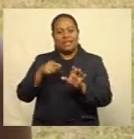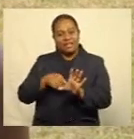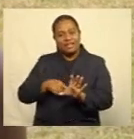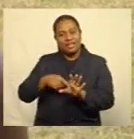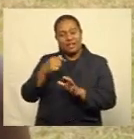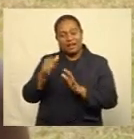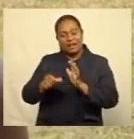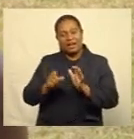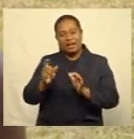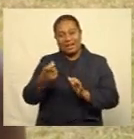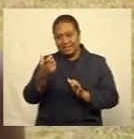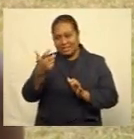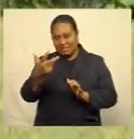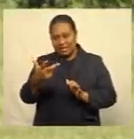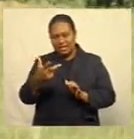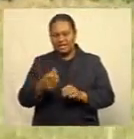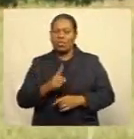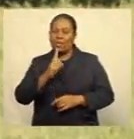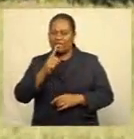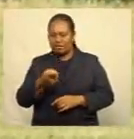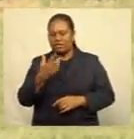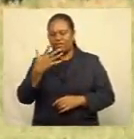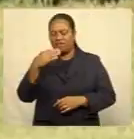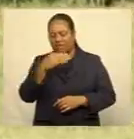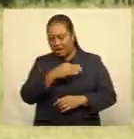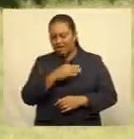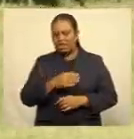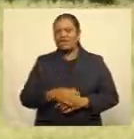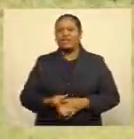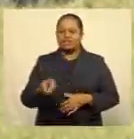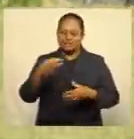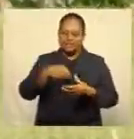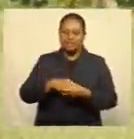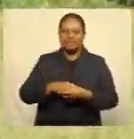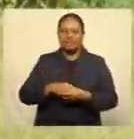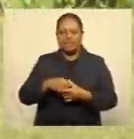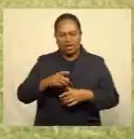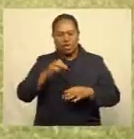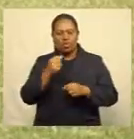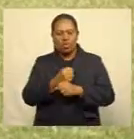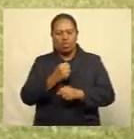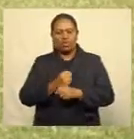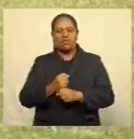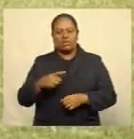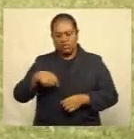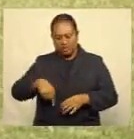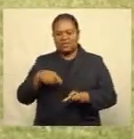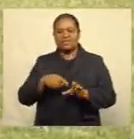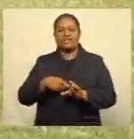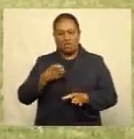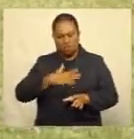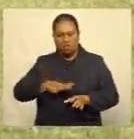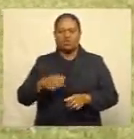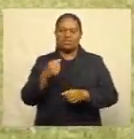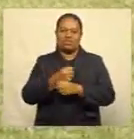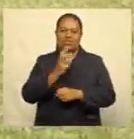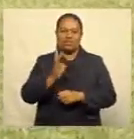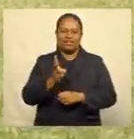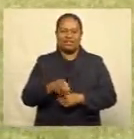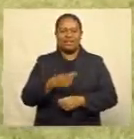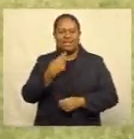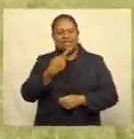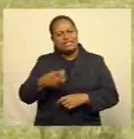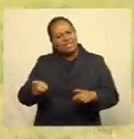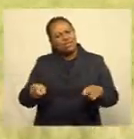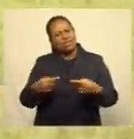the 1,500 and I took out the silver medal. This year I'm going for gold. The year 10 student knows competition